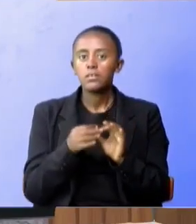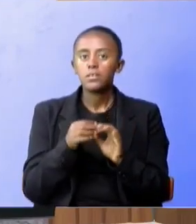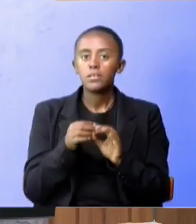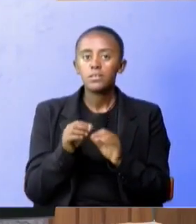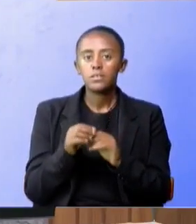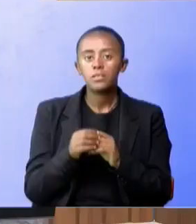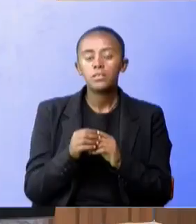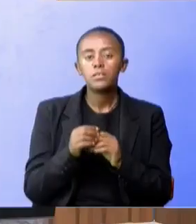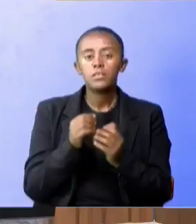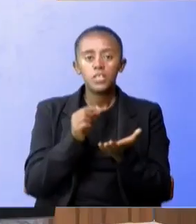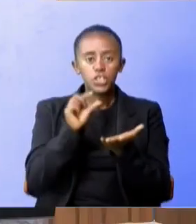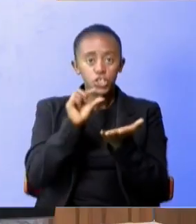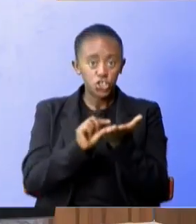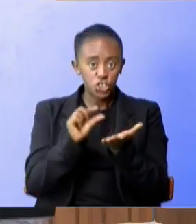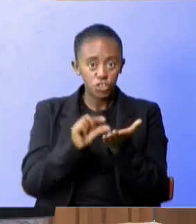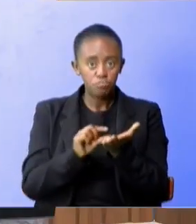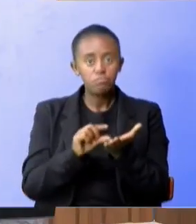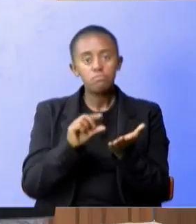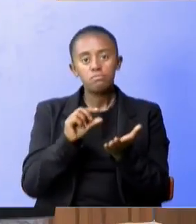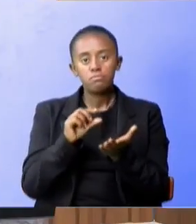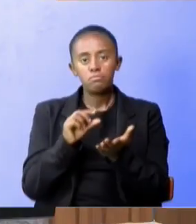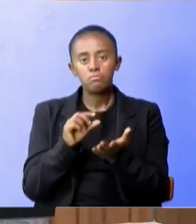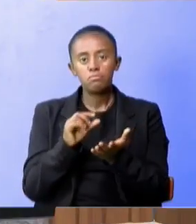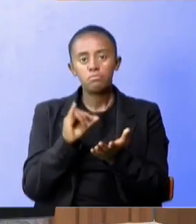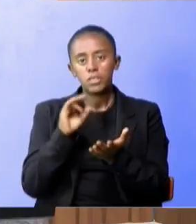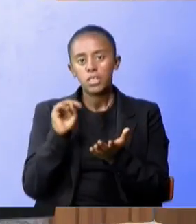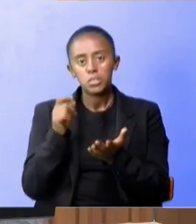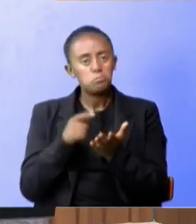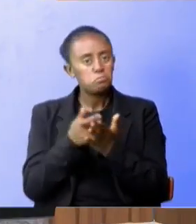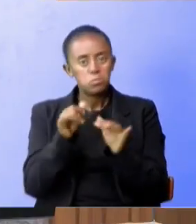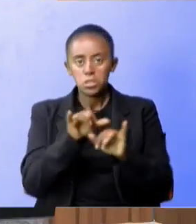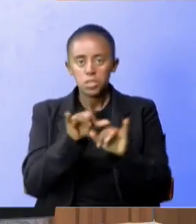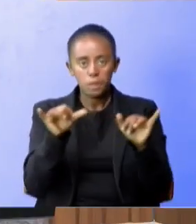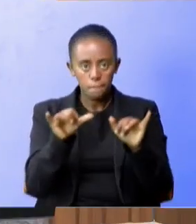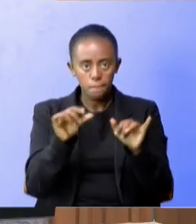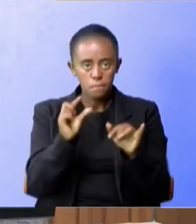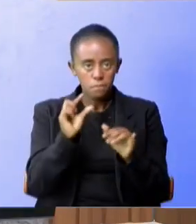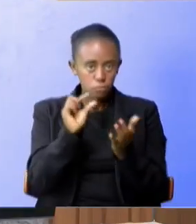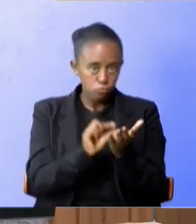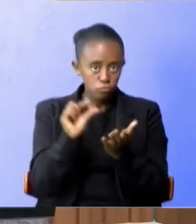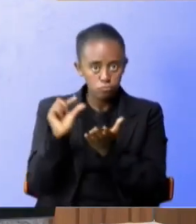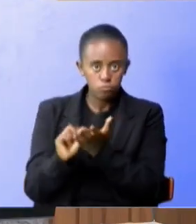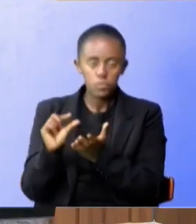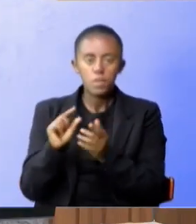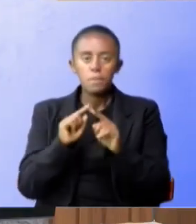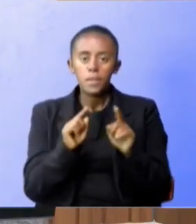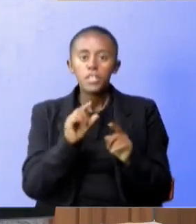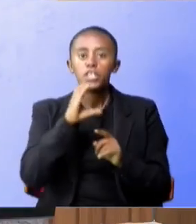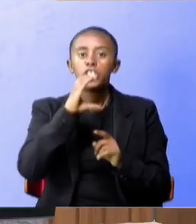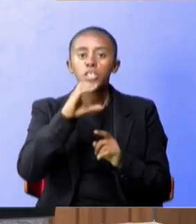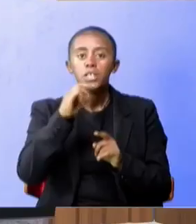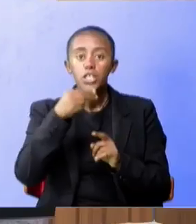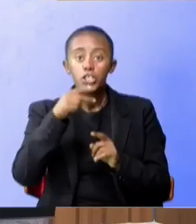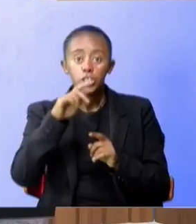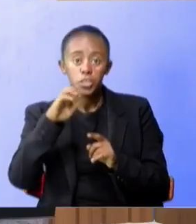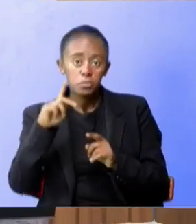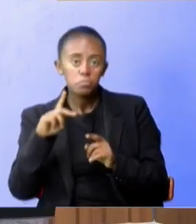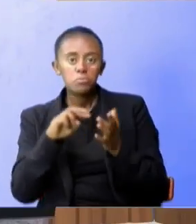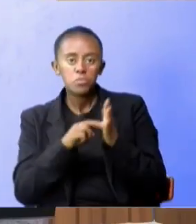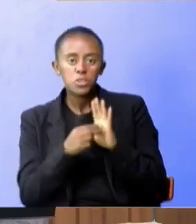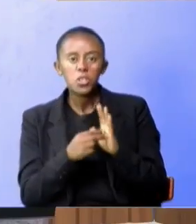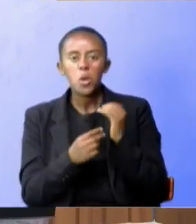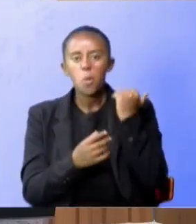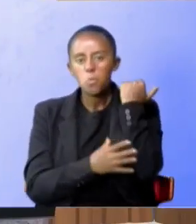and inexpensive. They're both not expensive, but in the case of cheap, it may seem